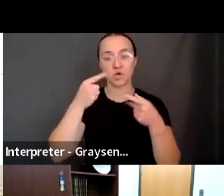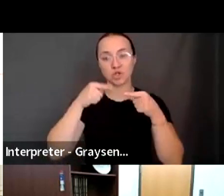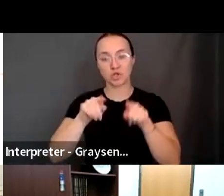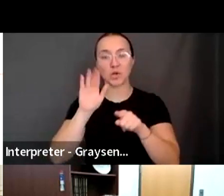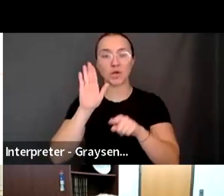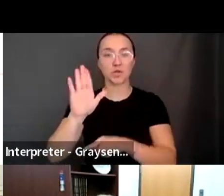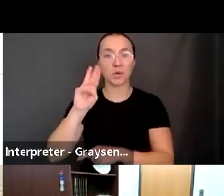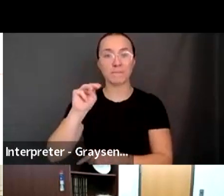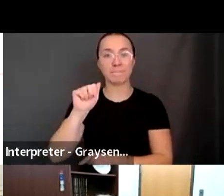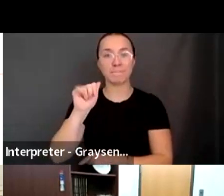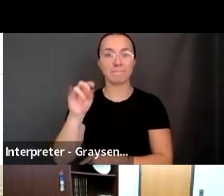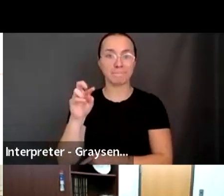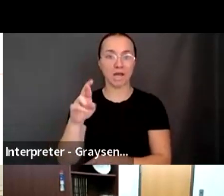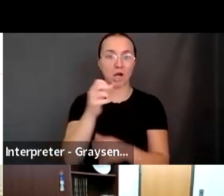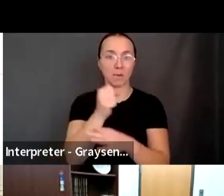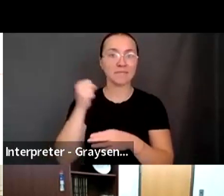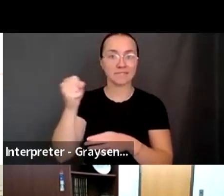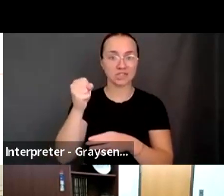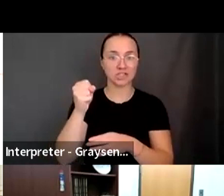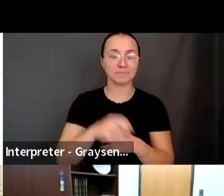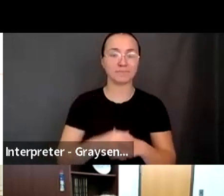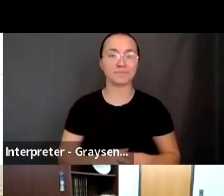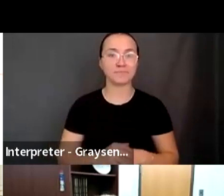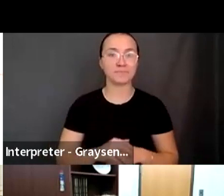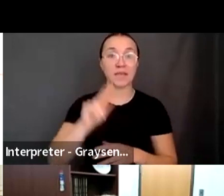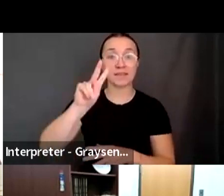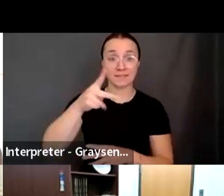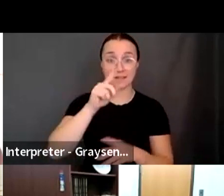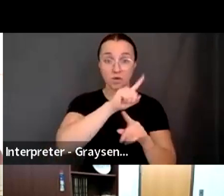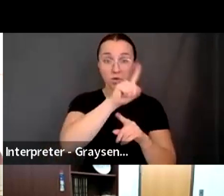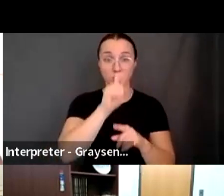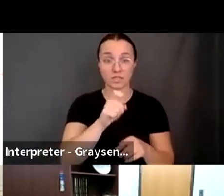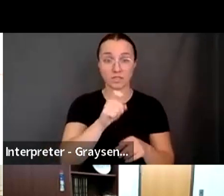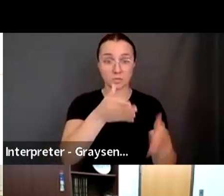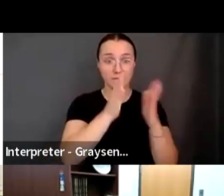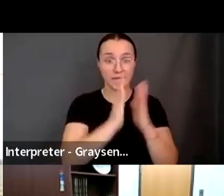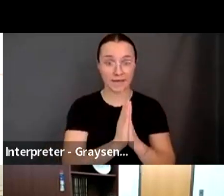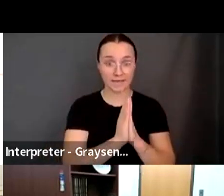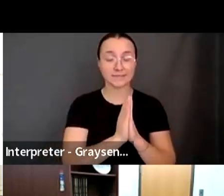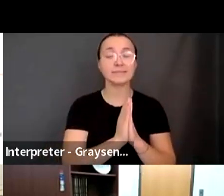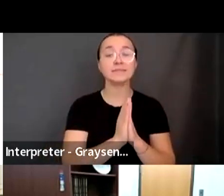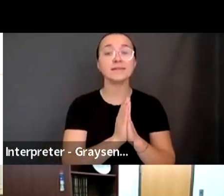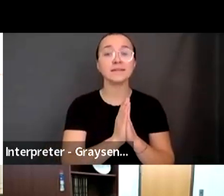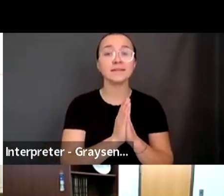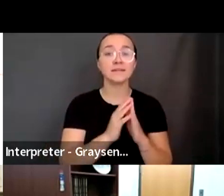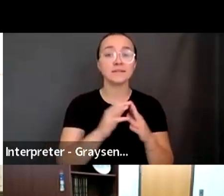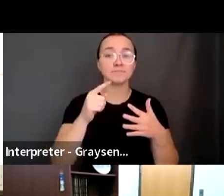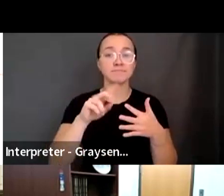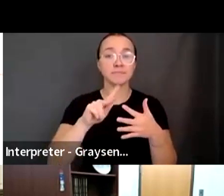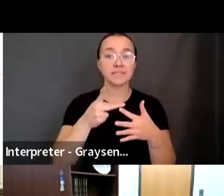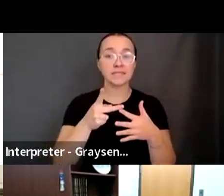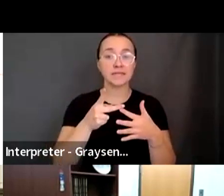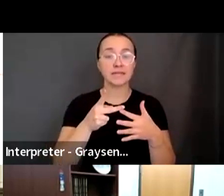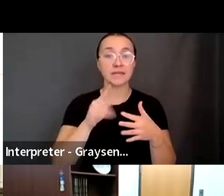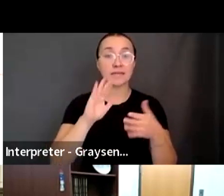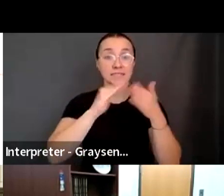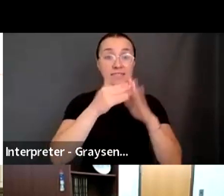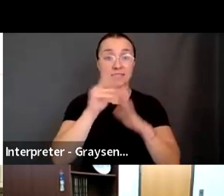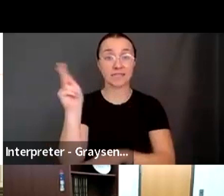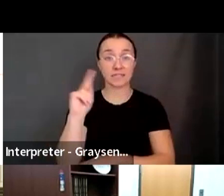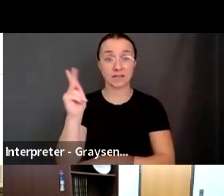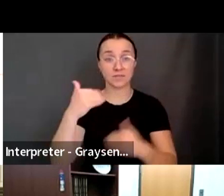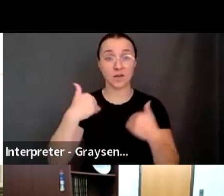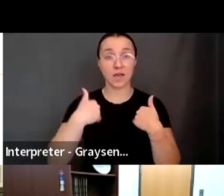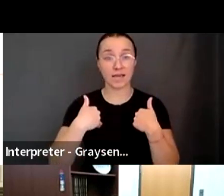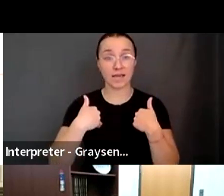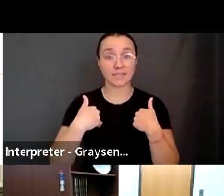second question we asked, I'm going to look at it on my bigger screen. The second question we ask, the city of Knoxville has aging